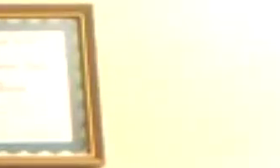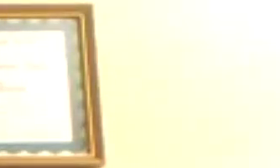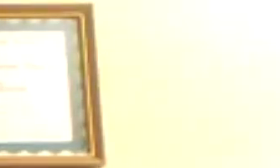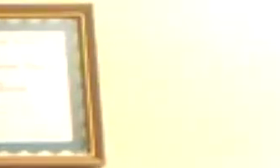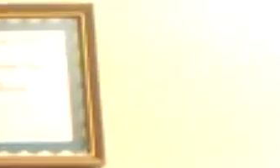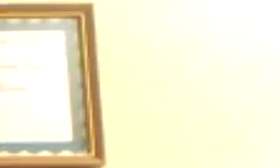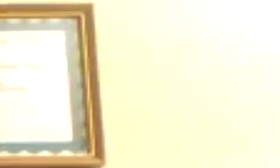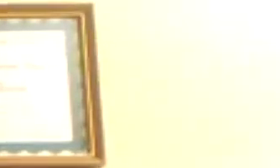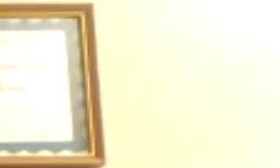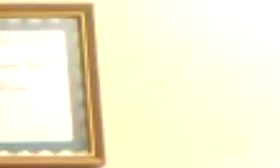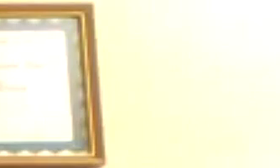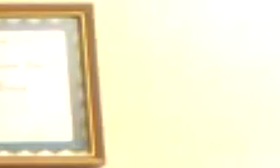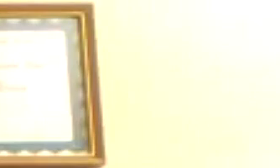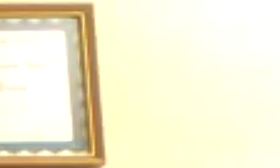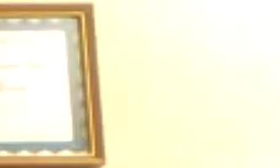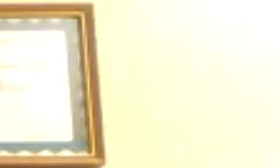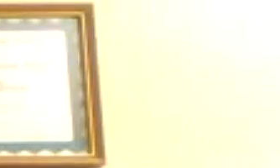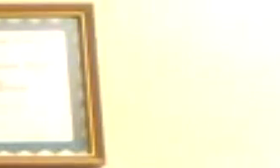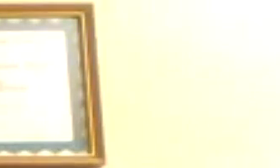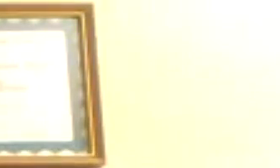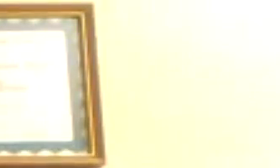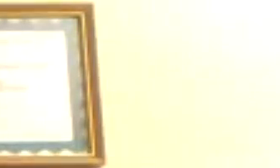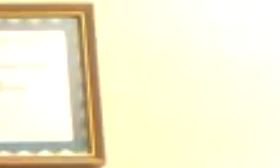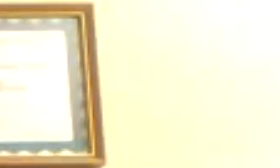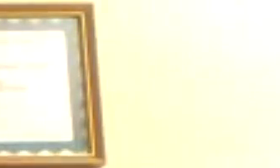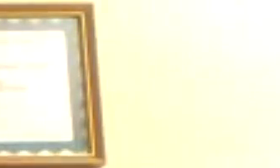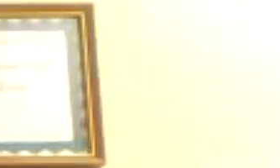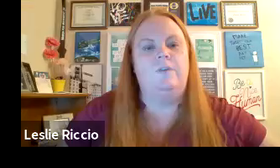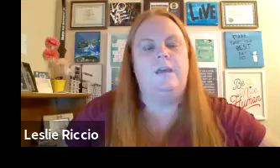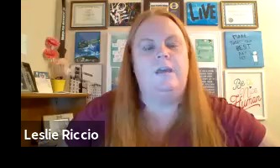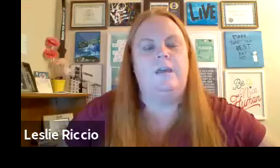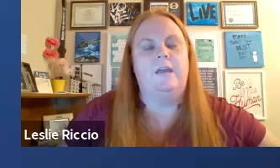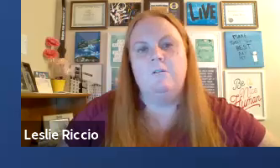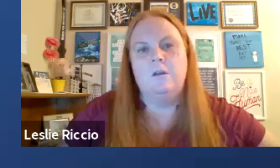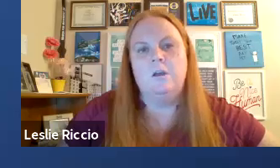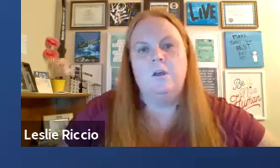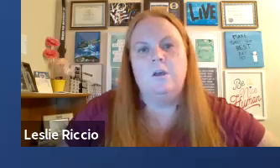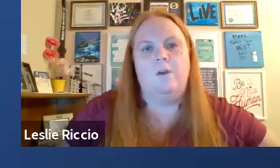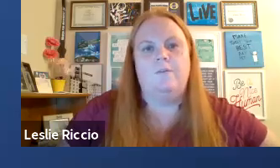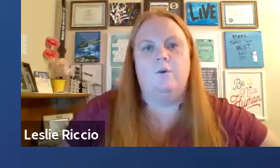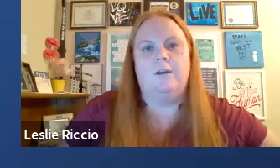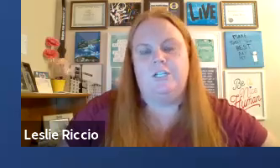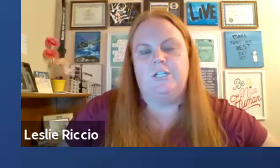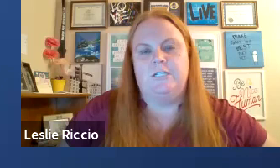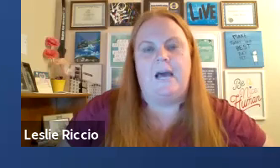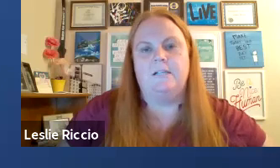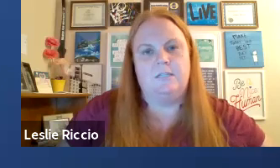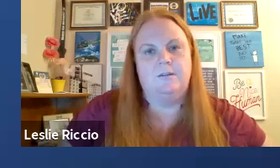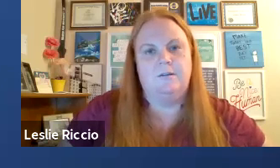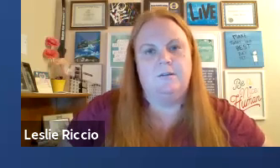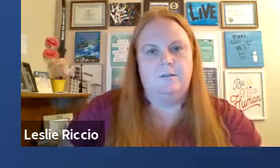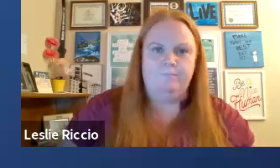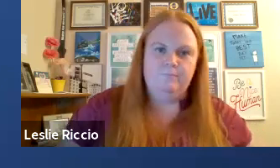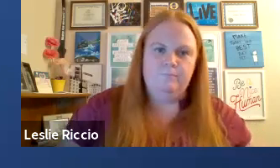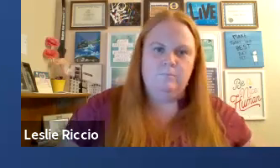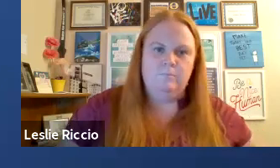Google form if you would like to request that Mrs. Phillips or Mrs. Davila follow up with you via email or if you have a question to